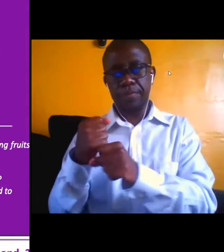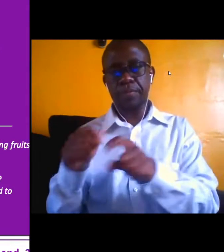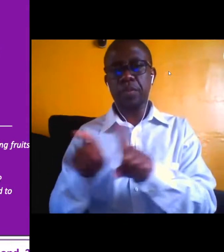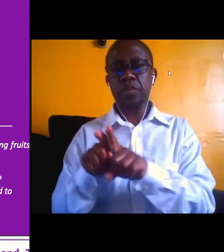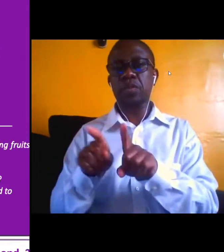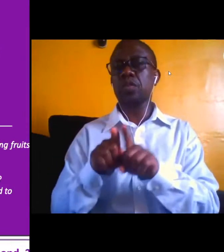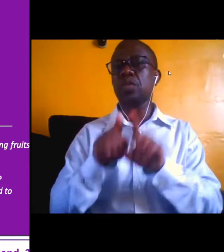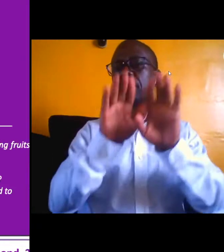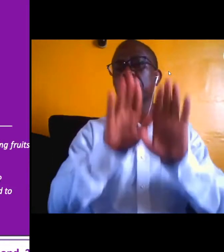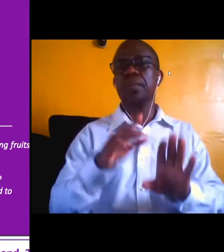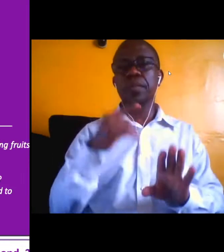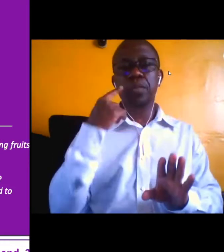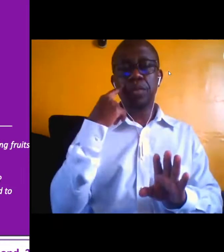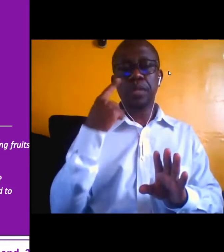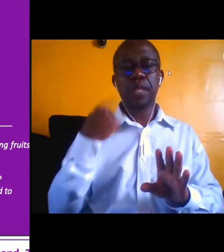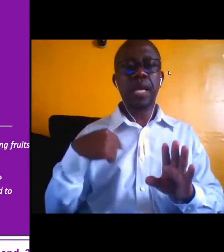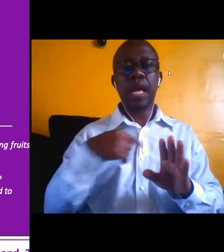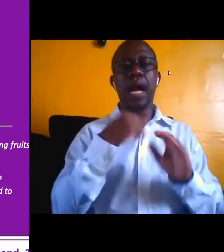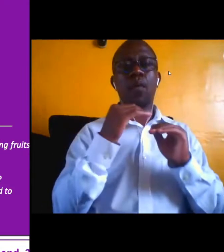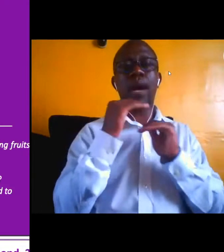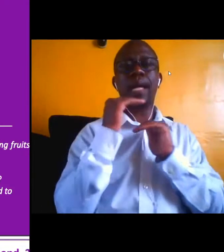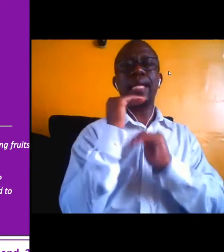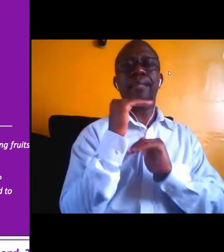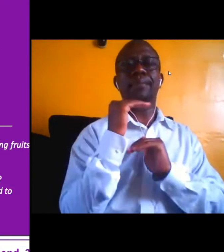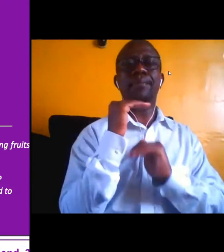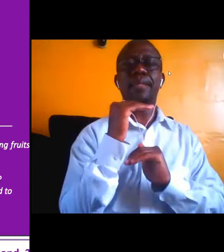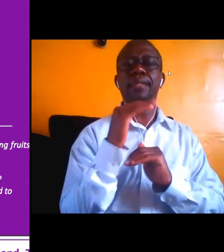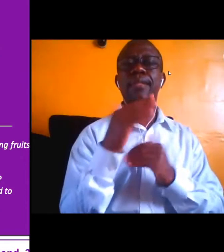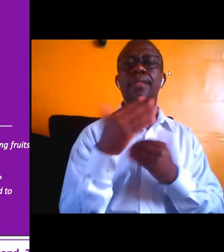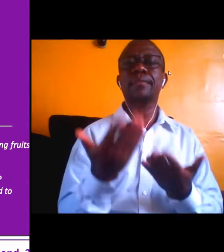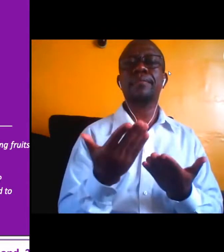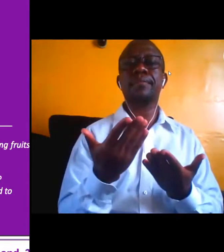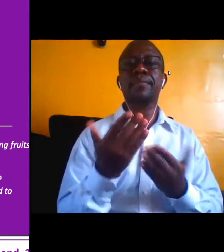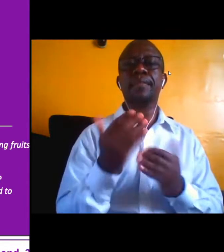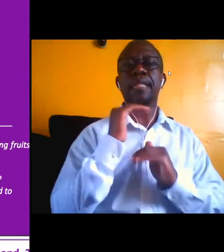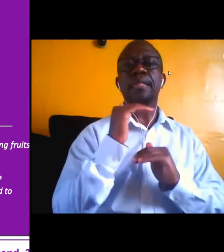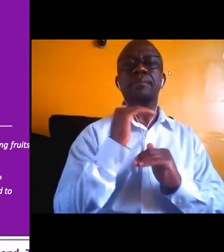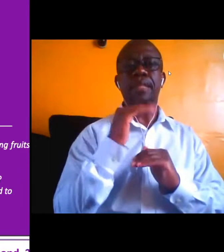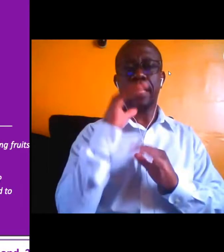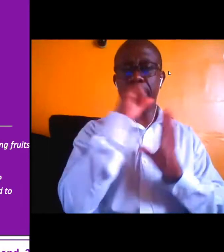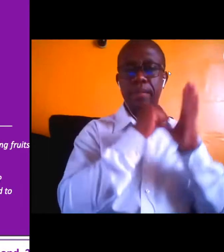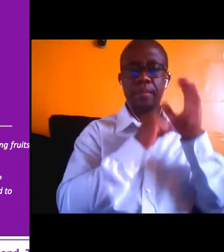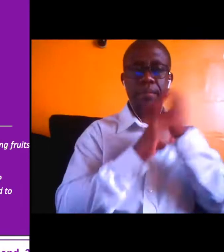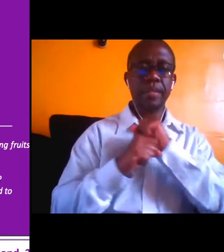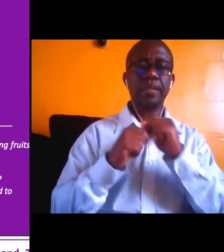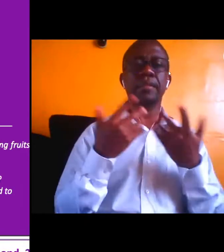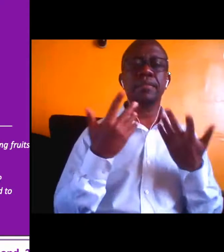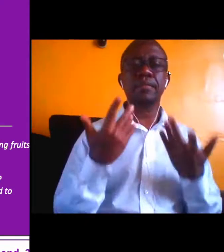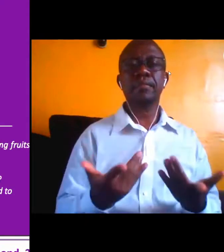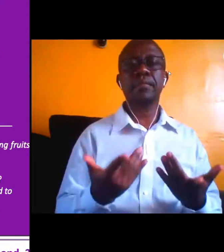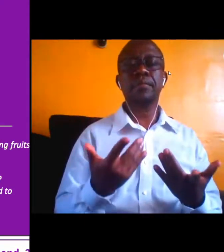our limitations. These are our weaknesses. What are we lacking as the CSO Forum? What